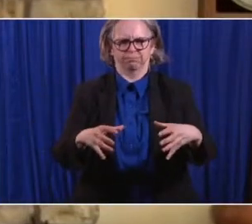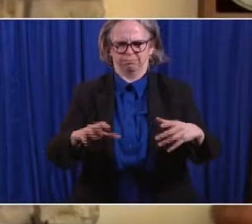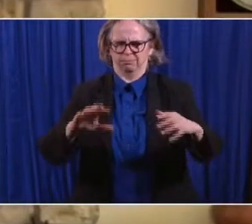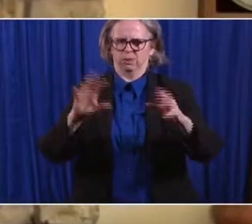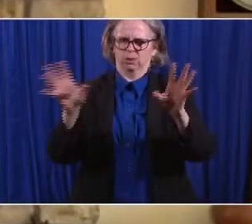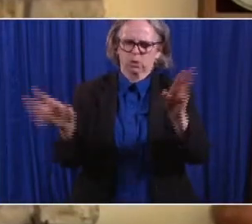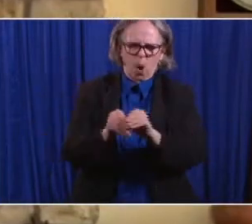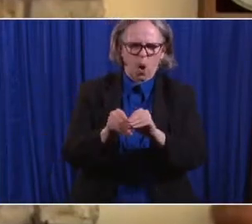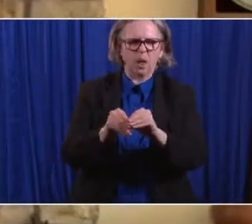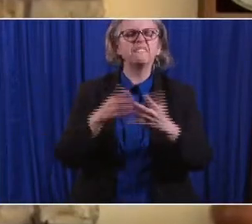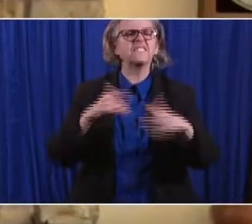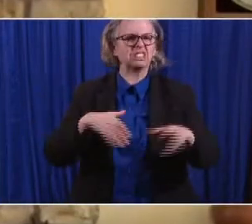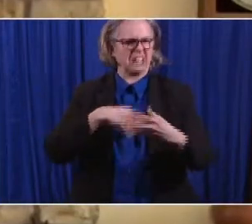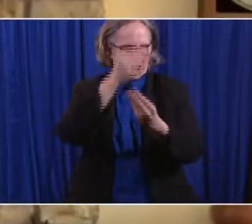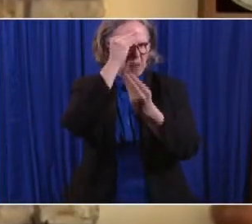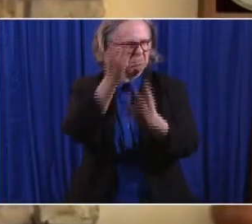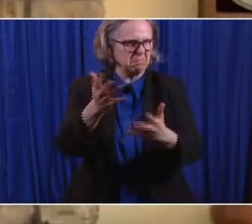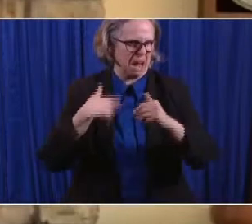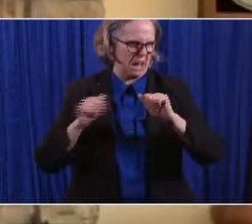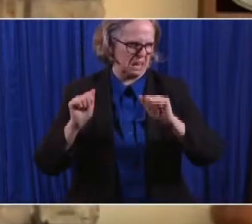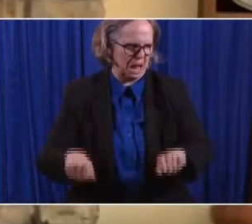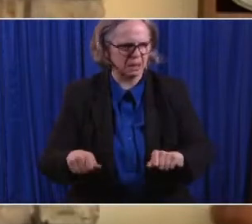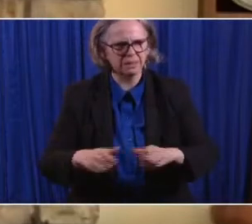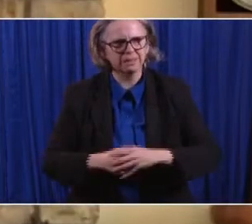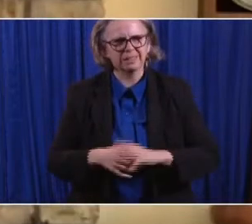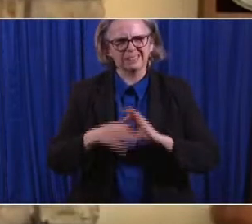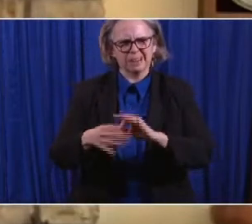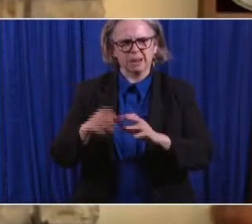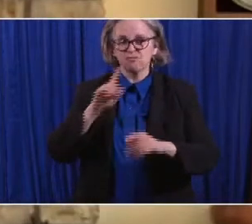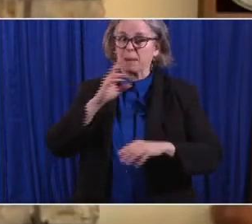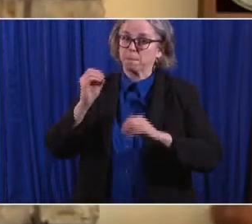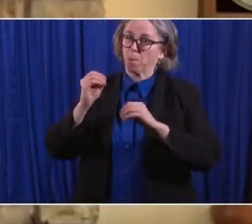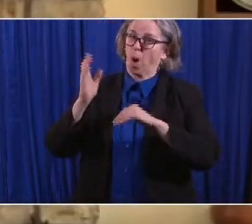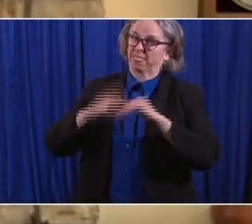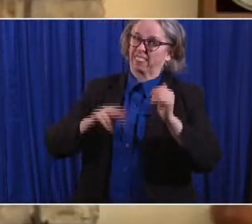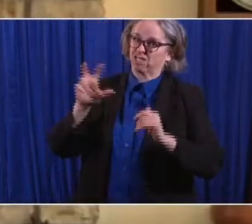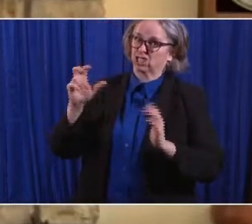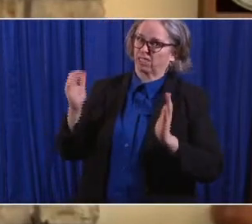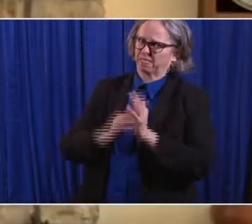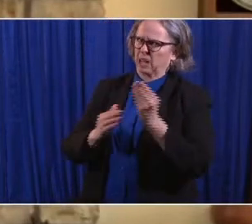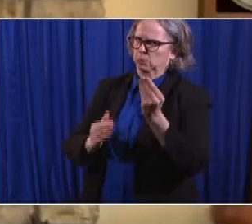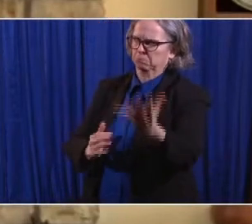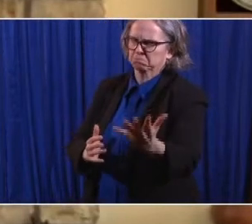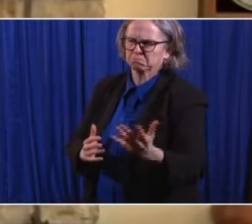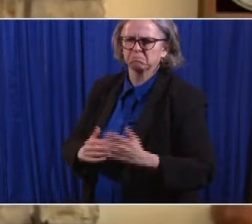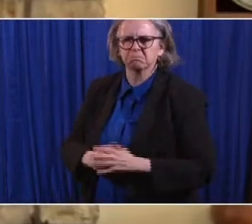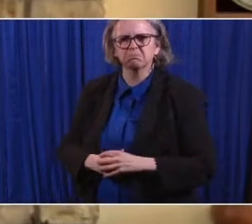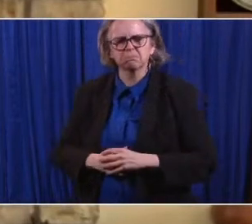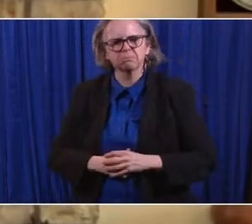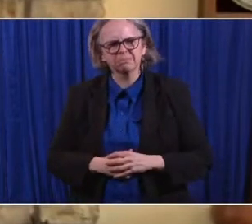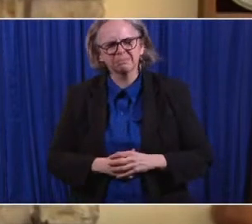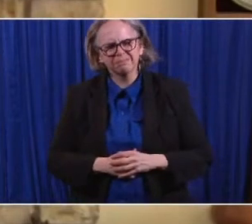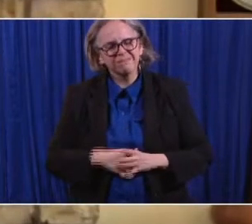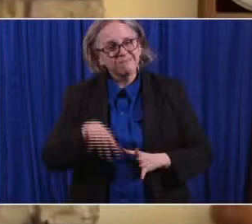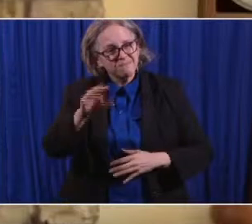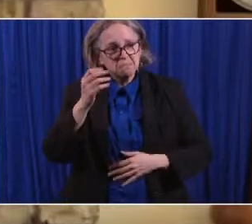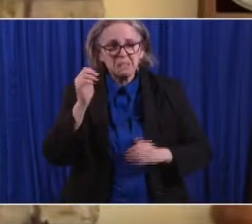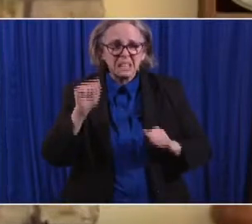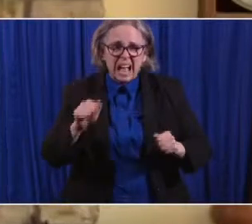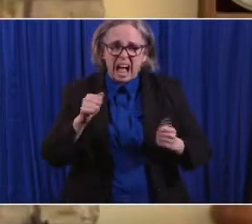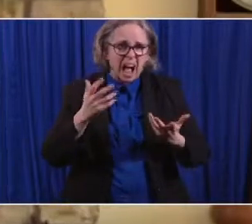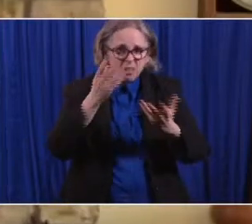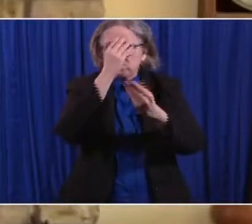us, and that was over 300,000 would be eligible. We can tell you what